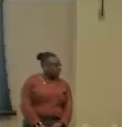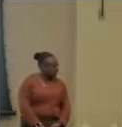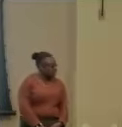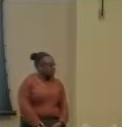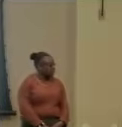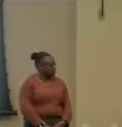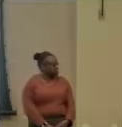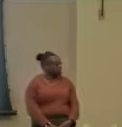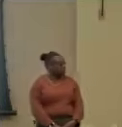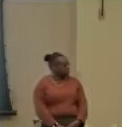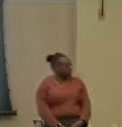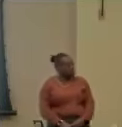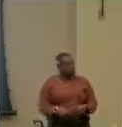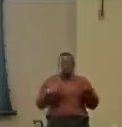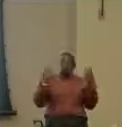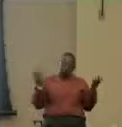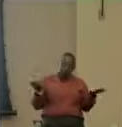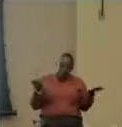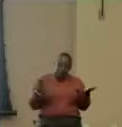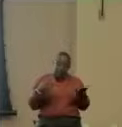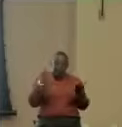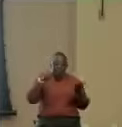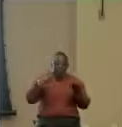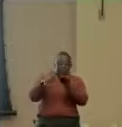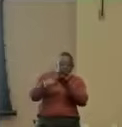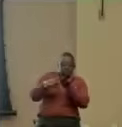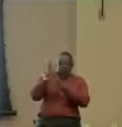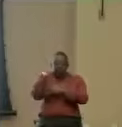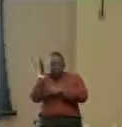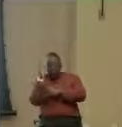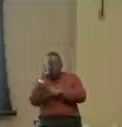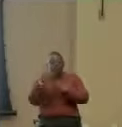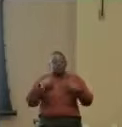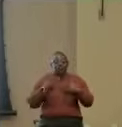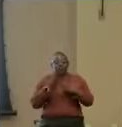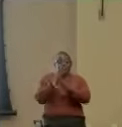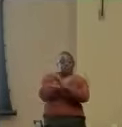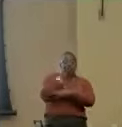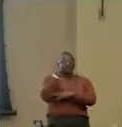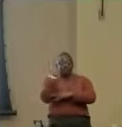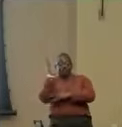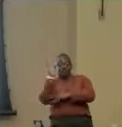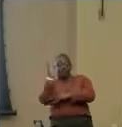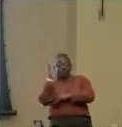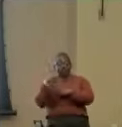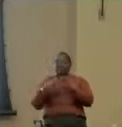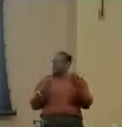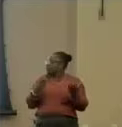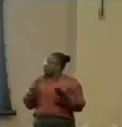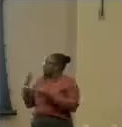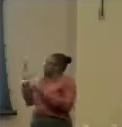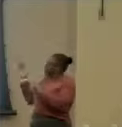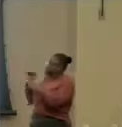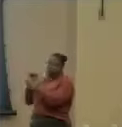I feel that I don't really need to talk about this because of our two excellent speakers that came before me, but just